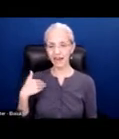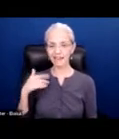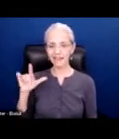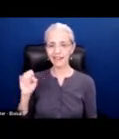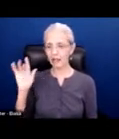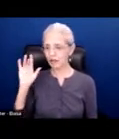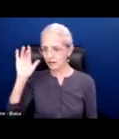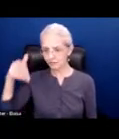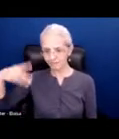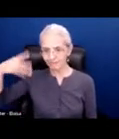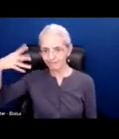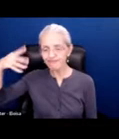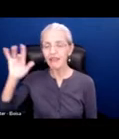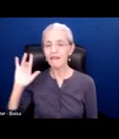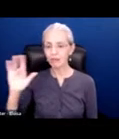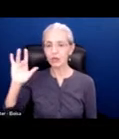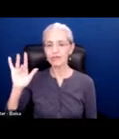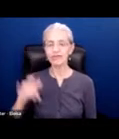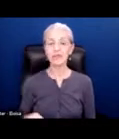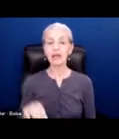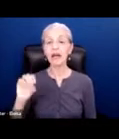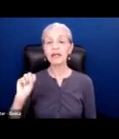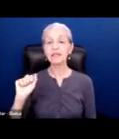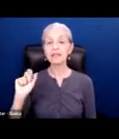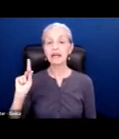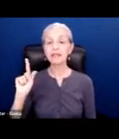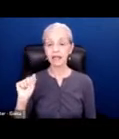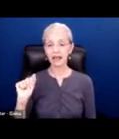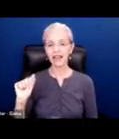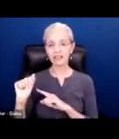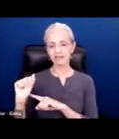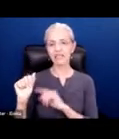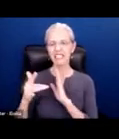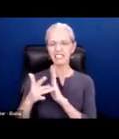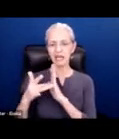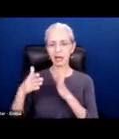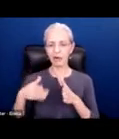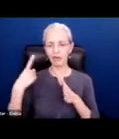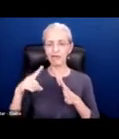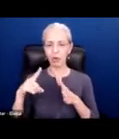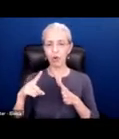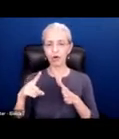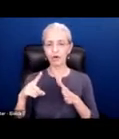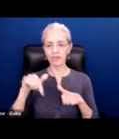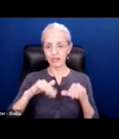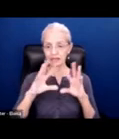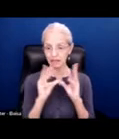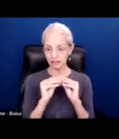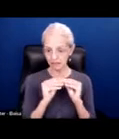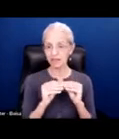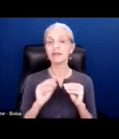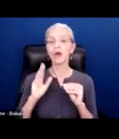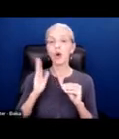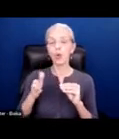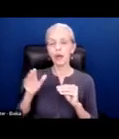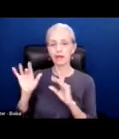and Sashka, who's our handling the tech for this webinar, will be dropping those links periodically into chat. So if you